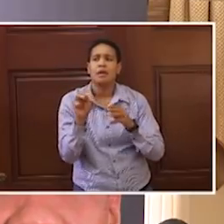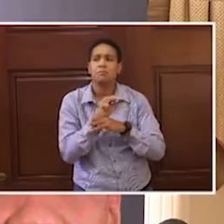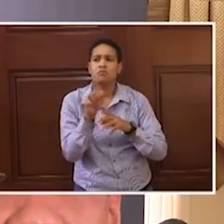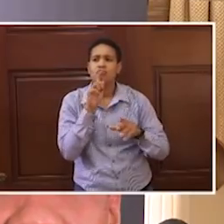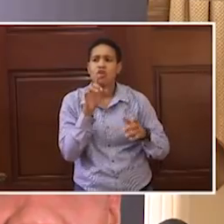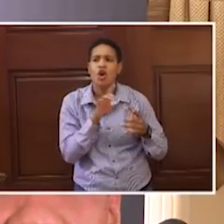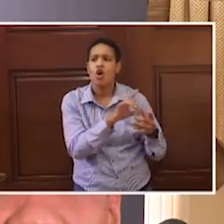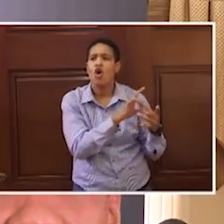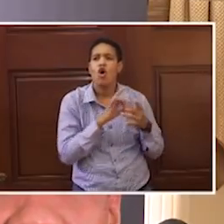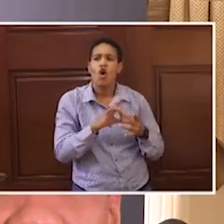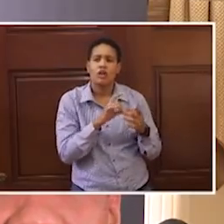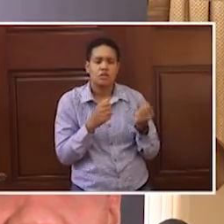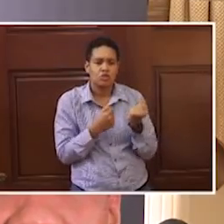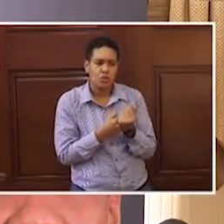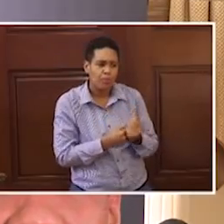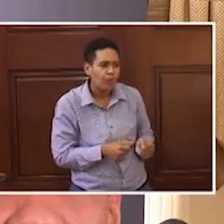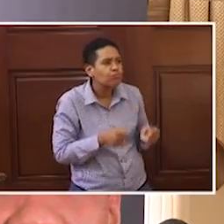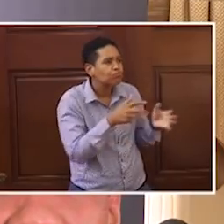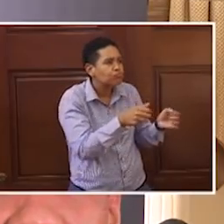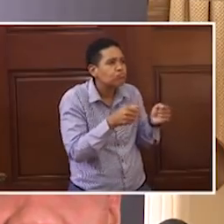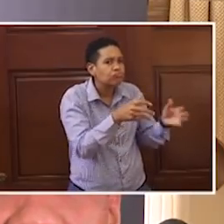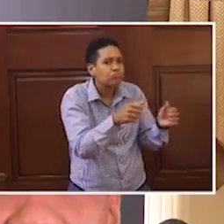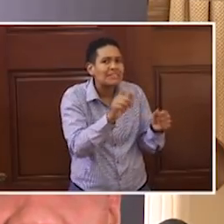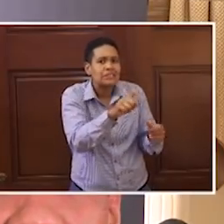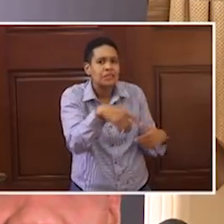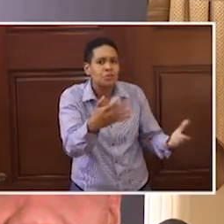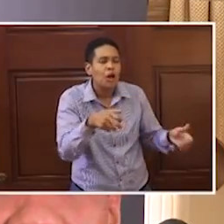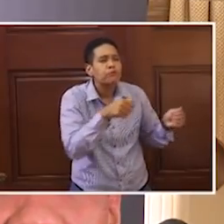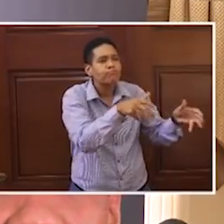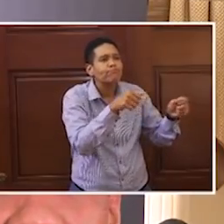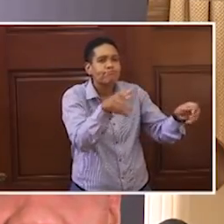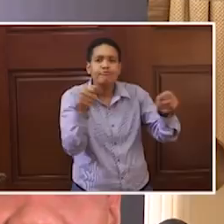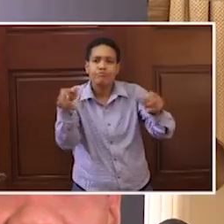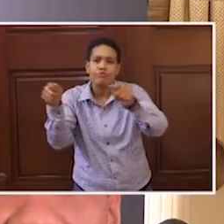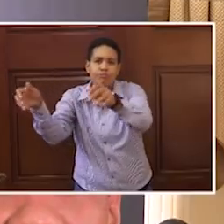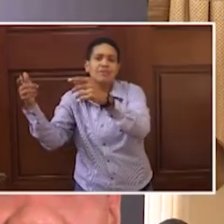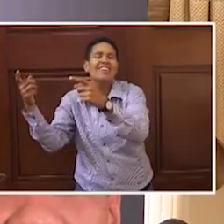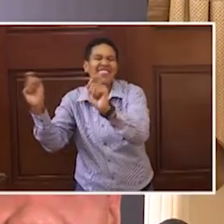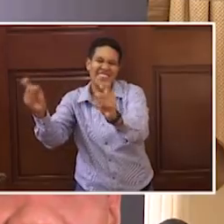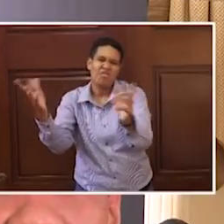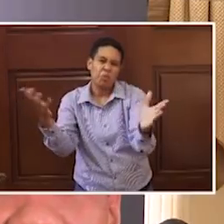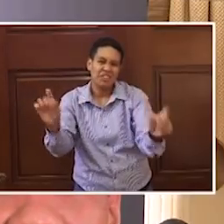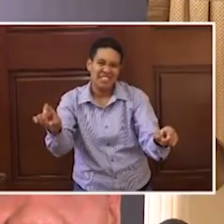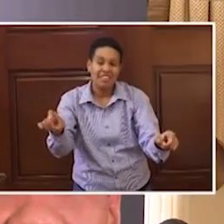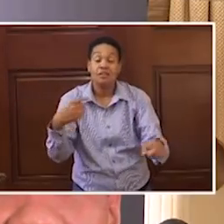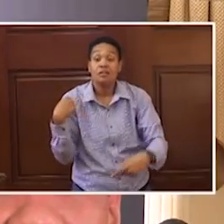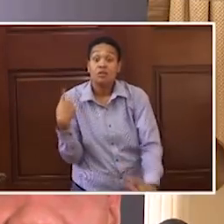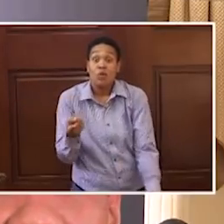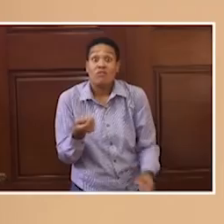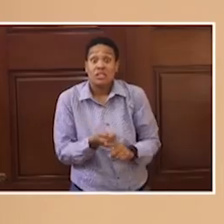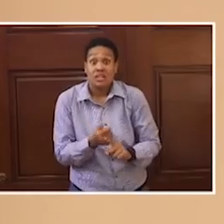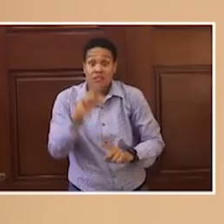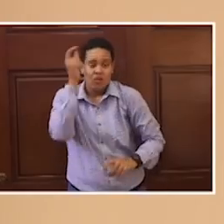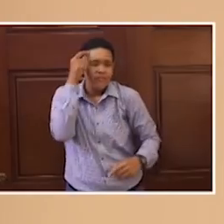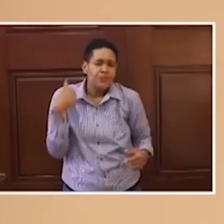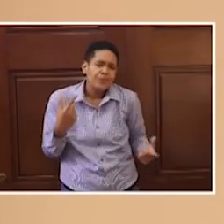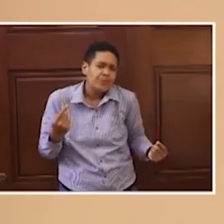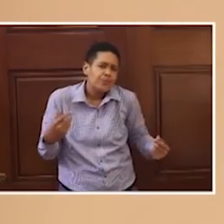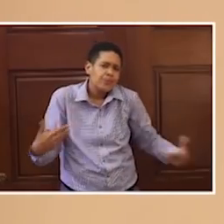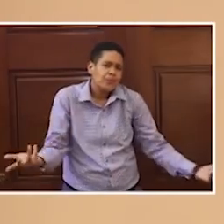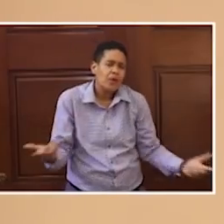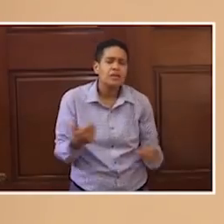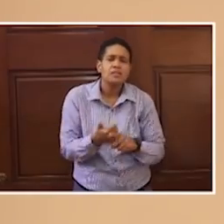coordinating the relief response. What I will say is that so far as a government,